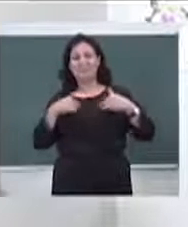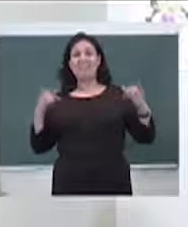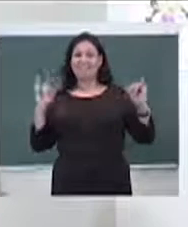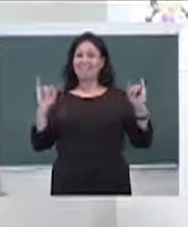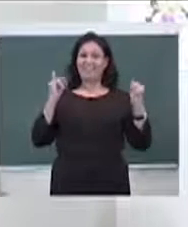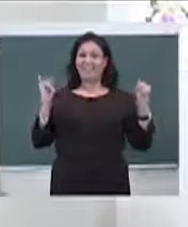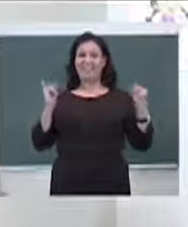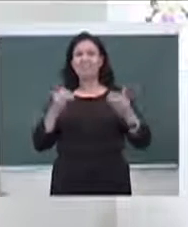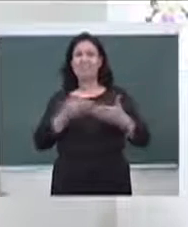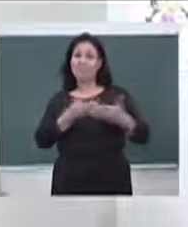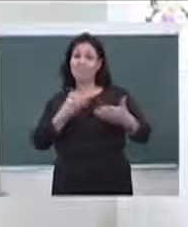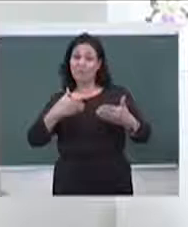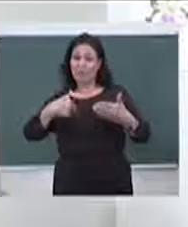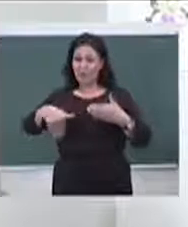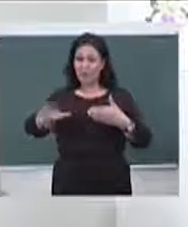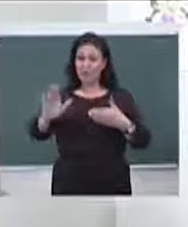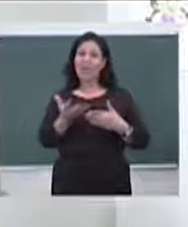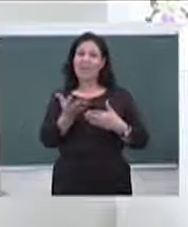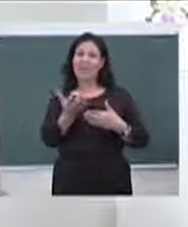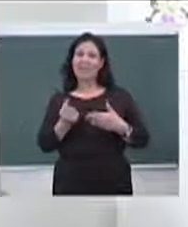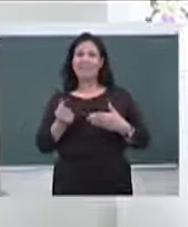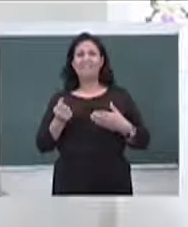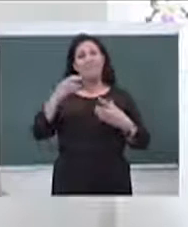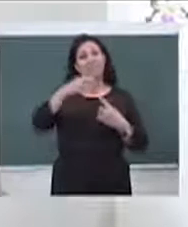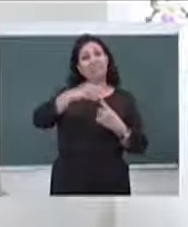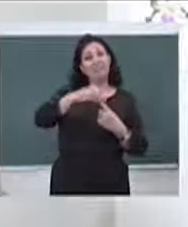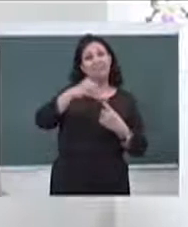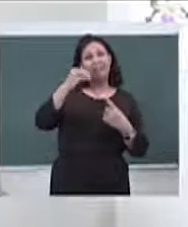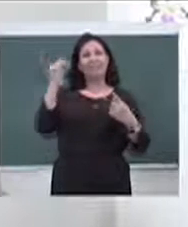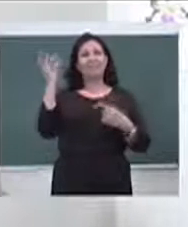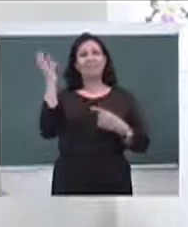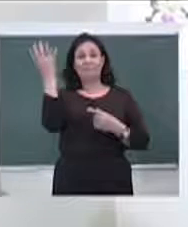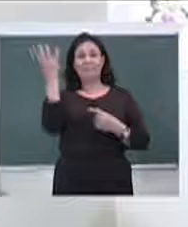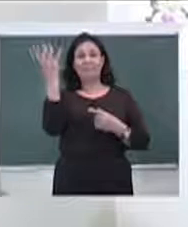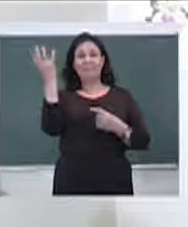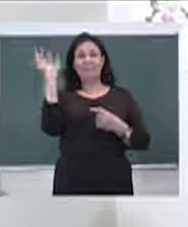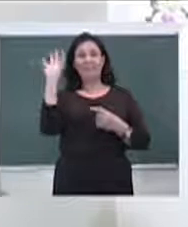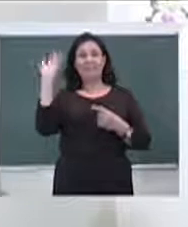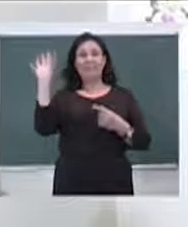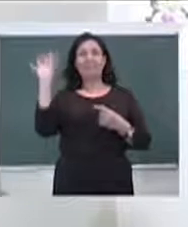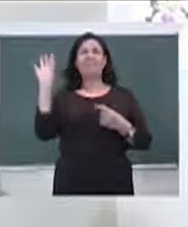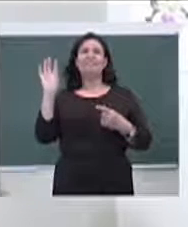go, we have a special message from Zashi. Yay!